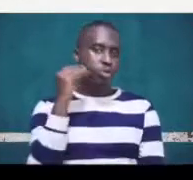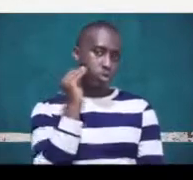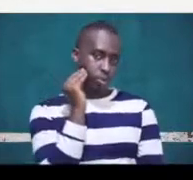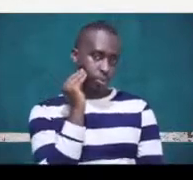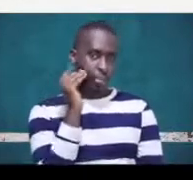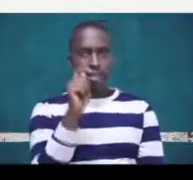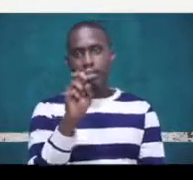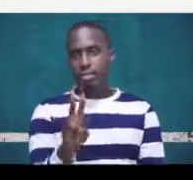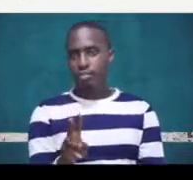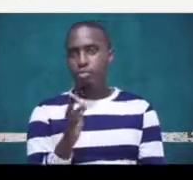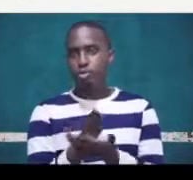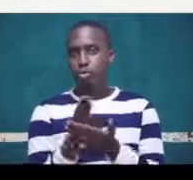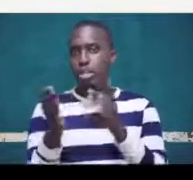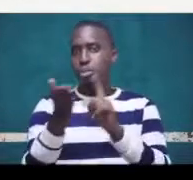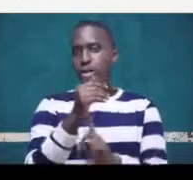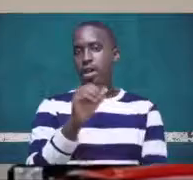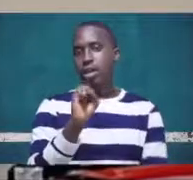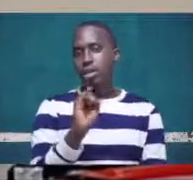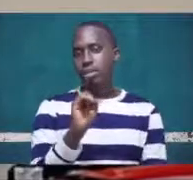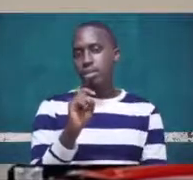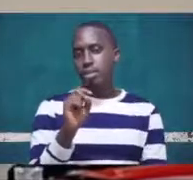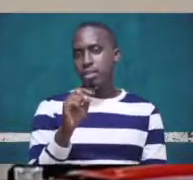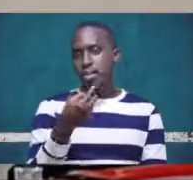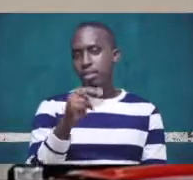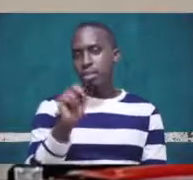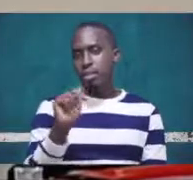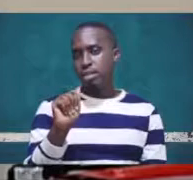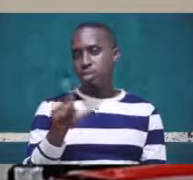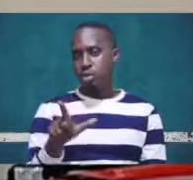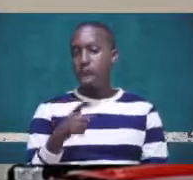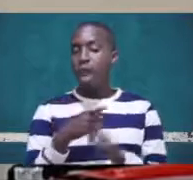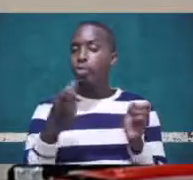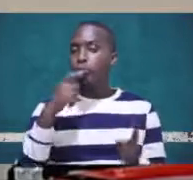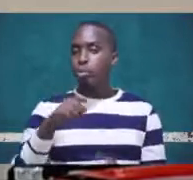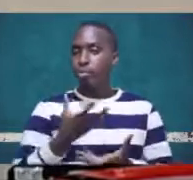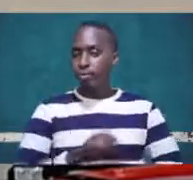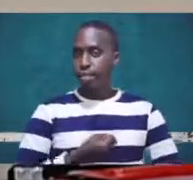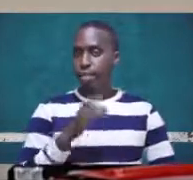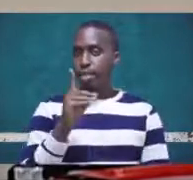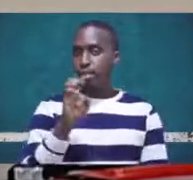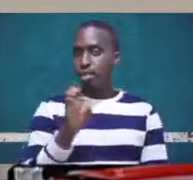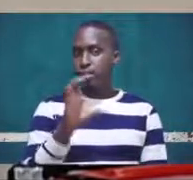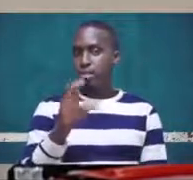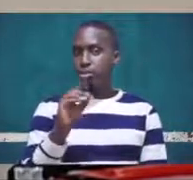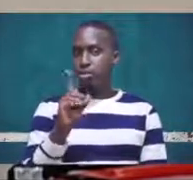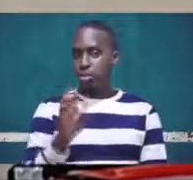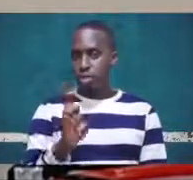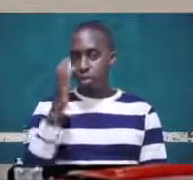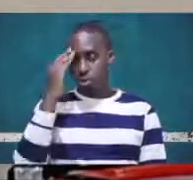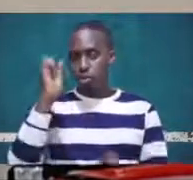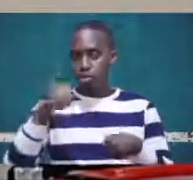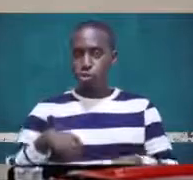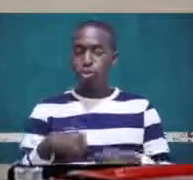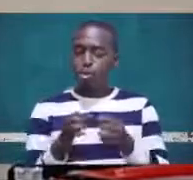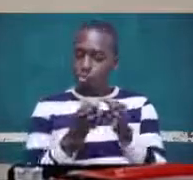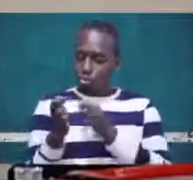Your TV sets receive signals. But we must have decoders to get that signal, read it out,